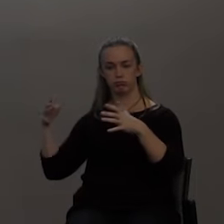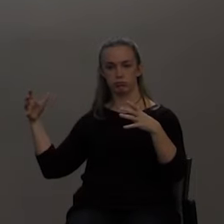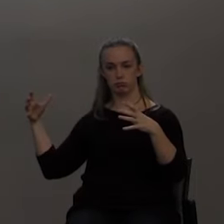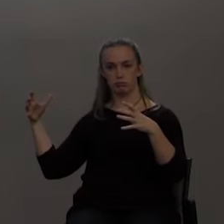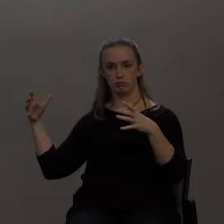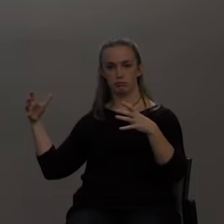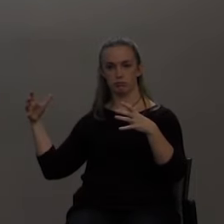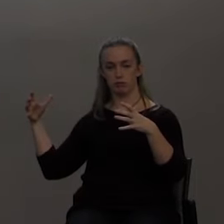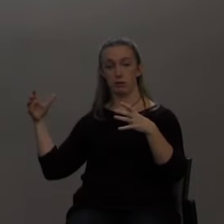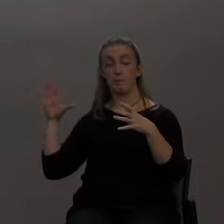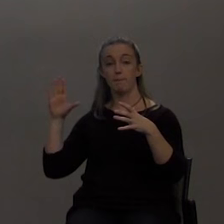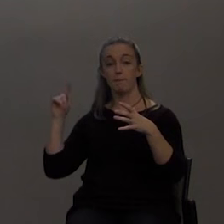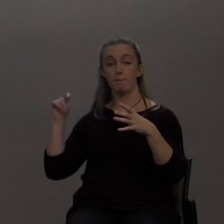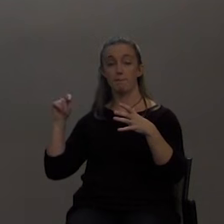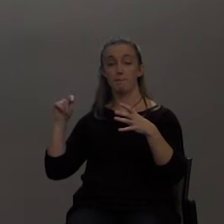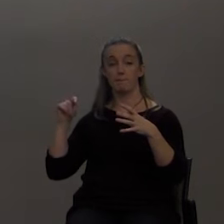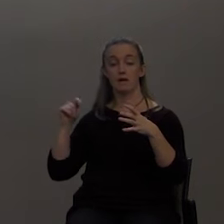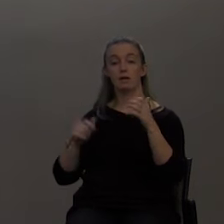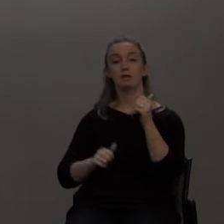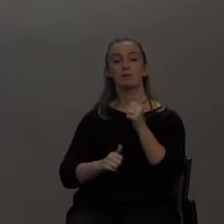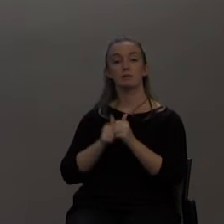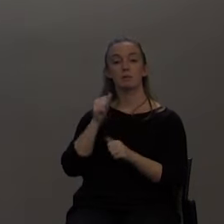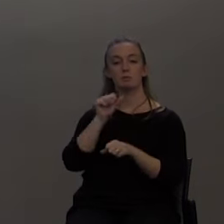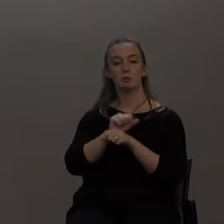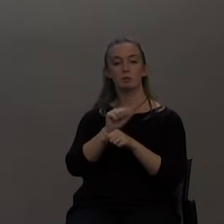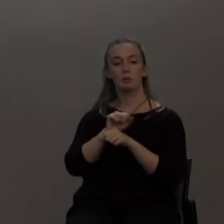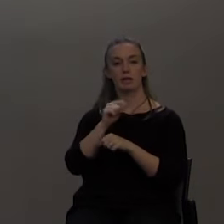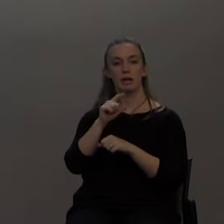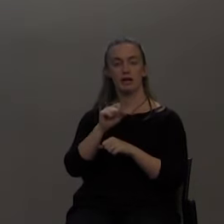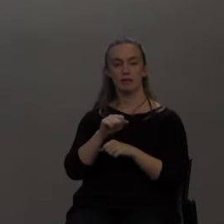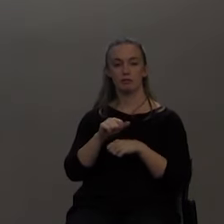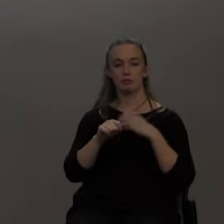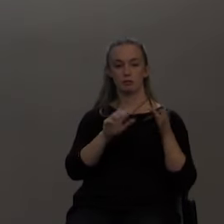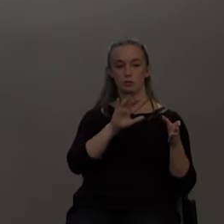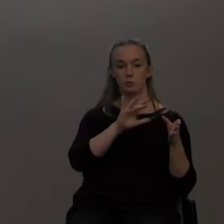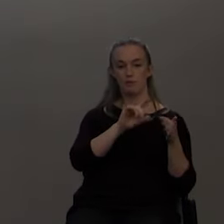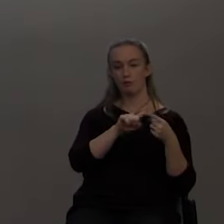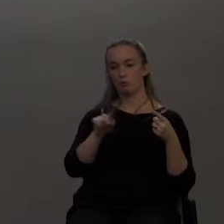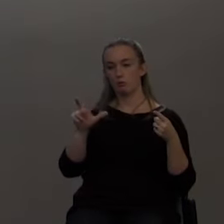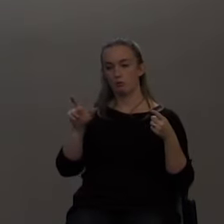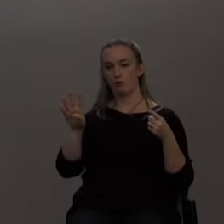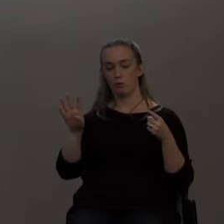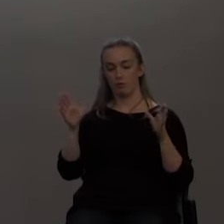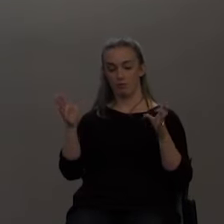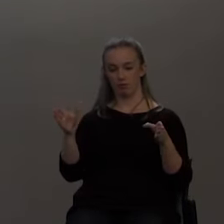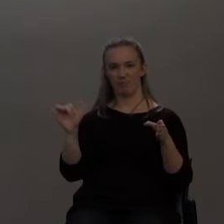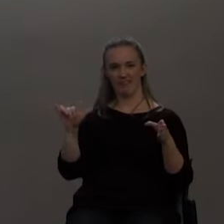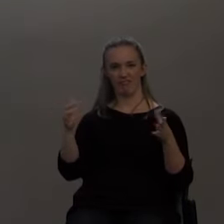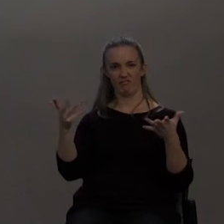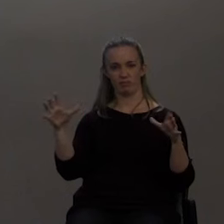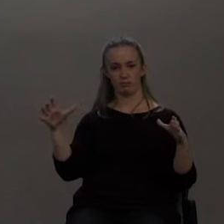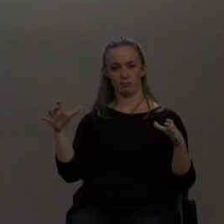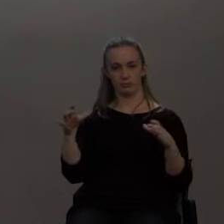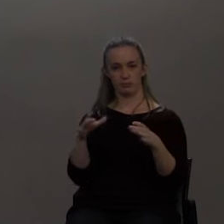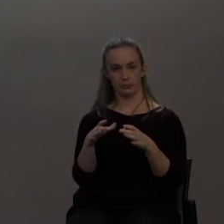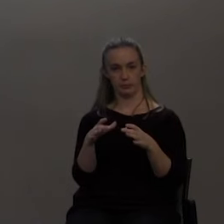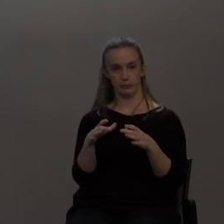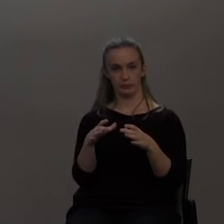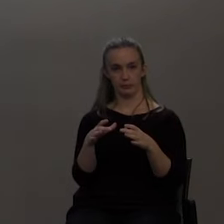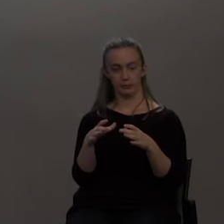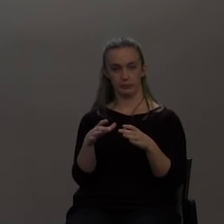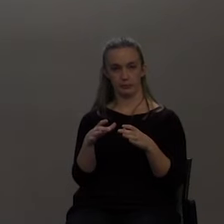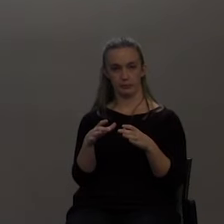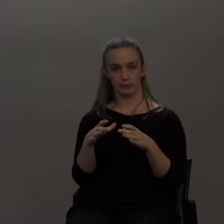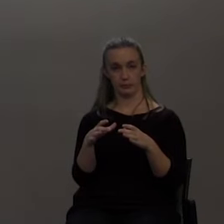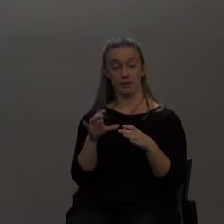in the primary working age population between 25 and 34. And this too